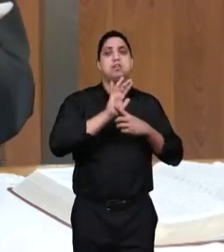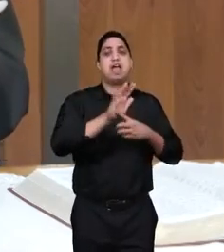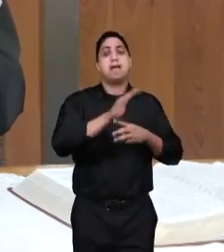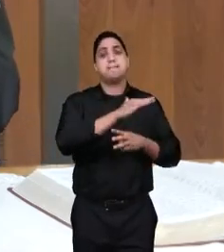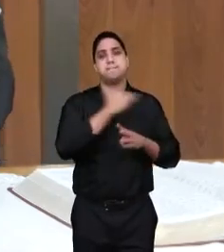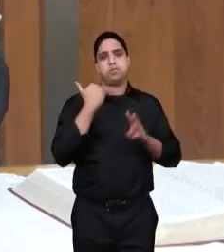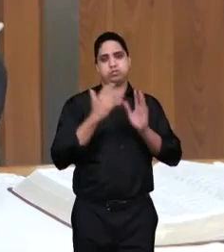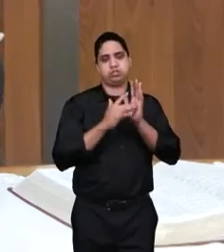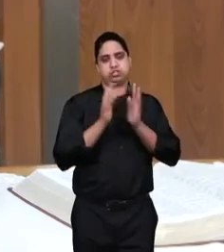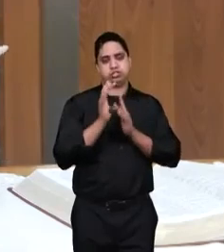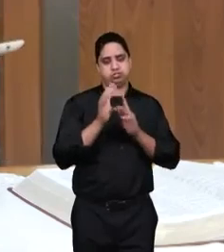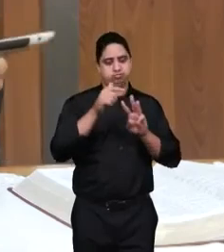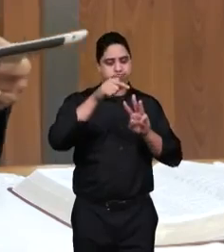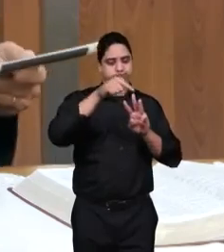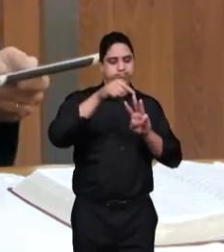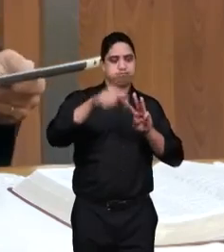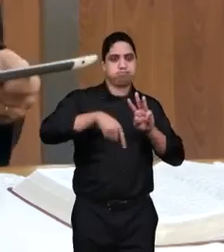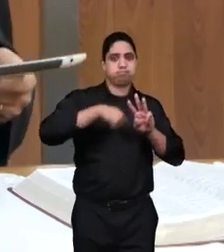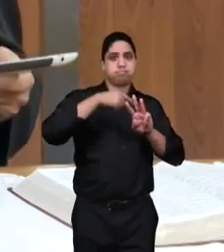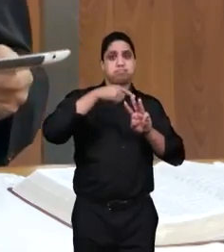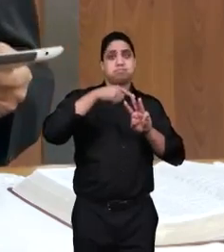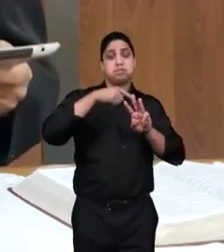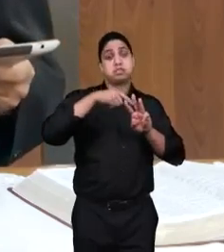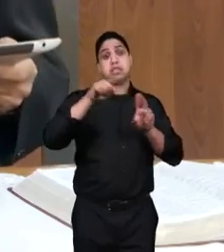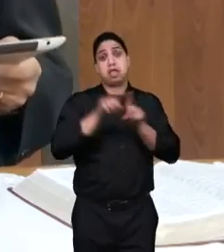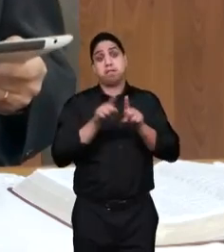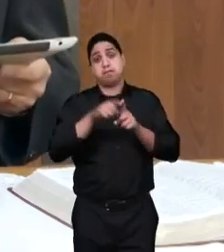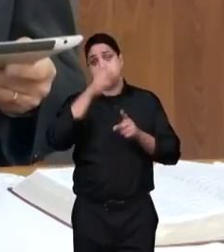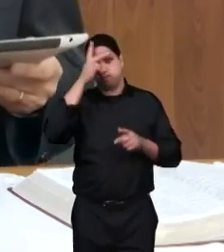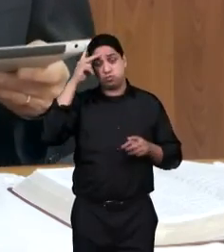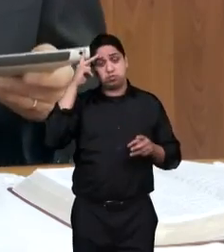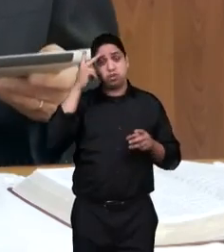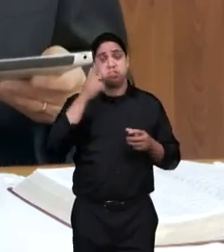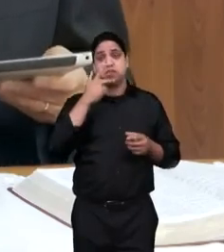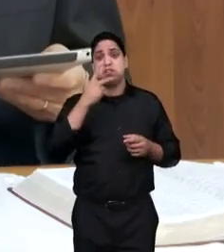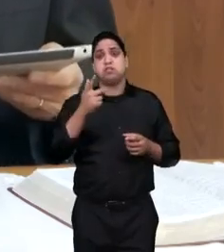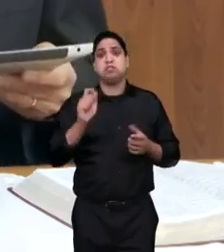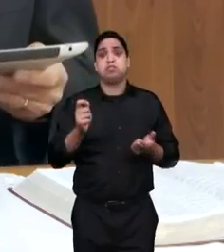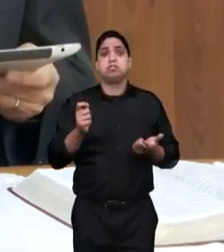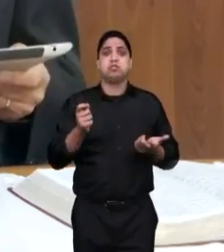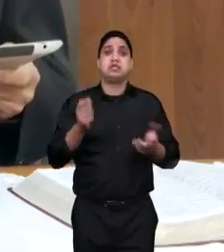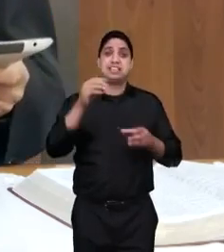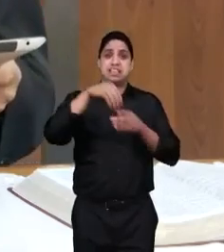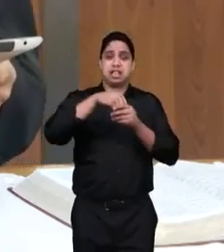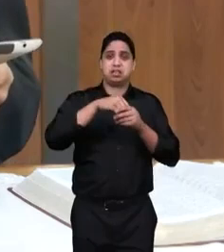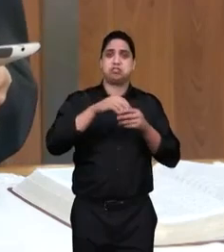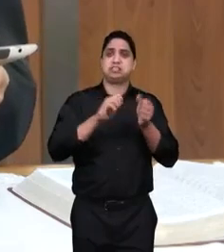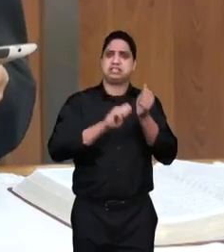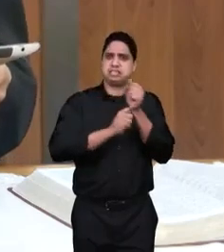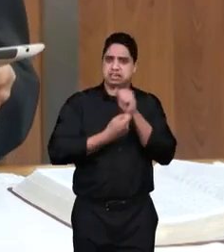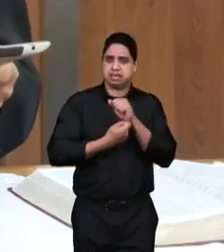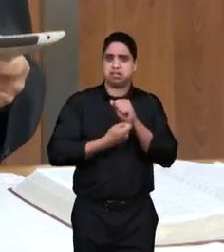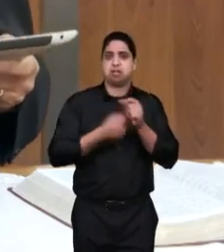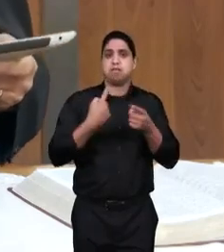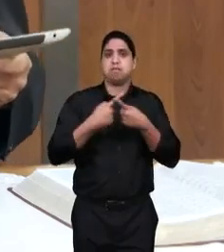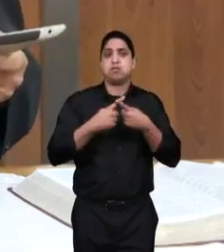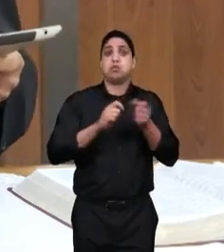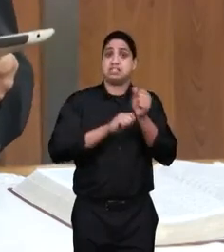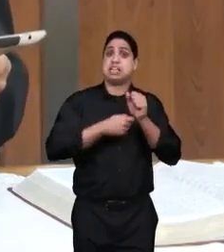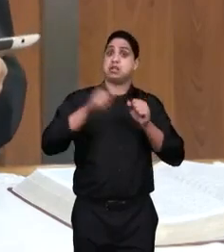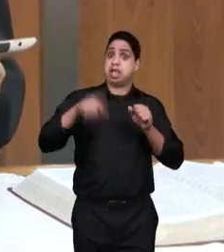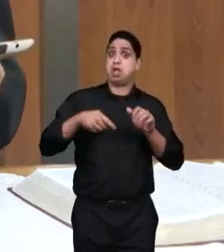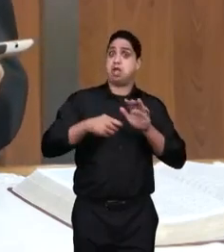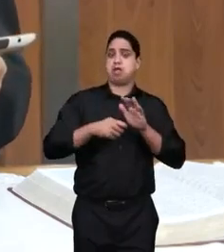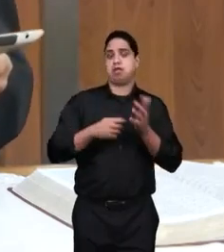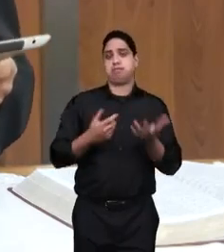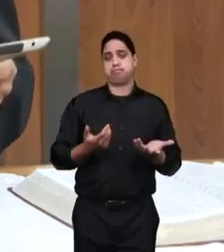the sacrifice of the Lord Jesus. And also, someone mentioned the Son, who was the enigma. He was the great